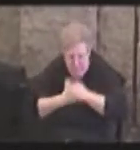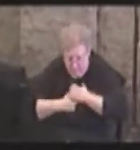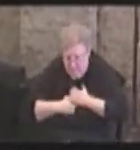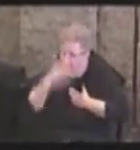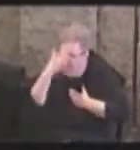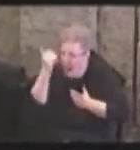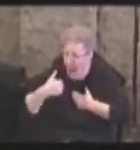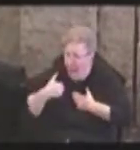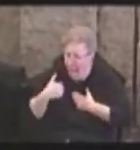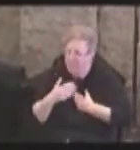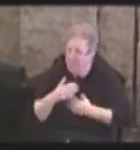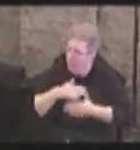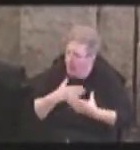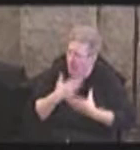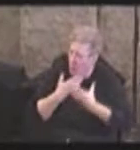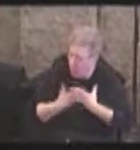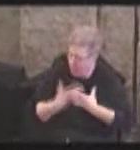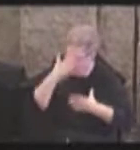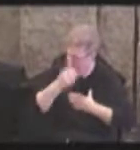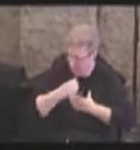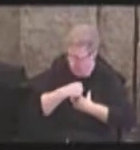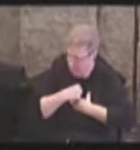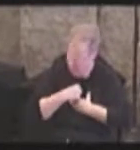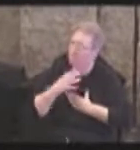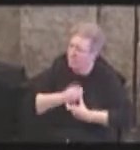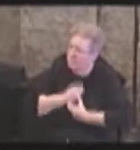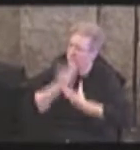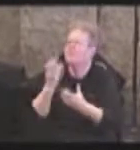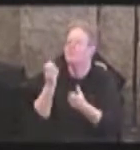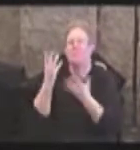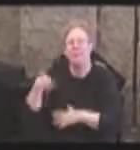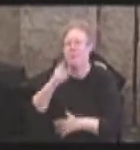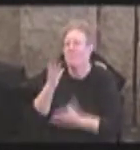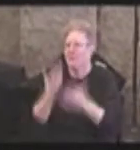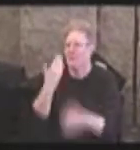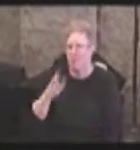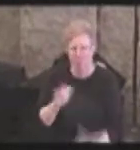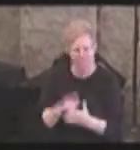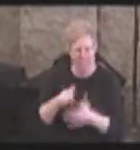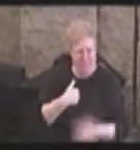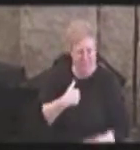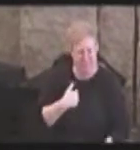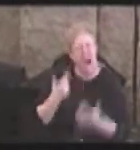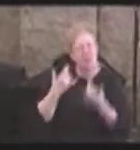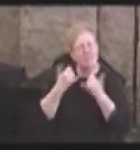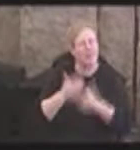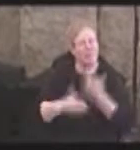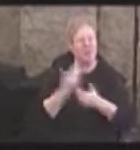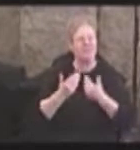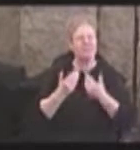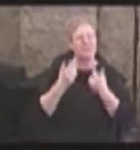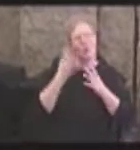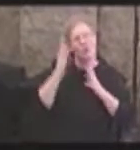had. Now, many of you may not know that about me. The reason you don't know it is I'm still in the process of manifesting it.